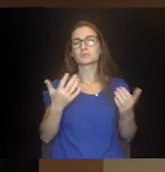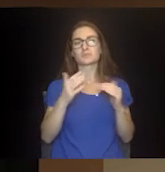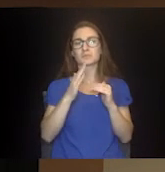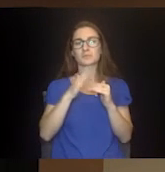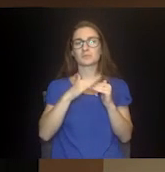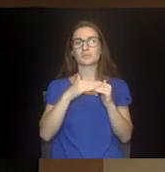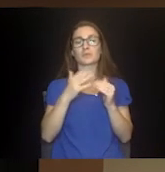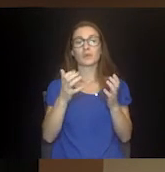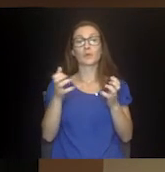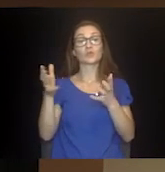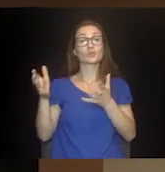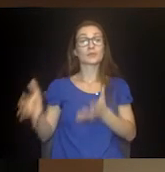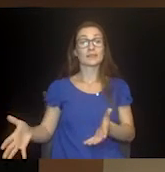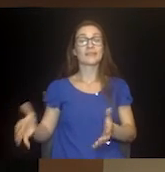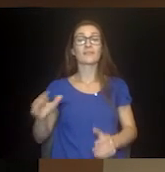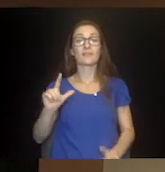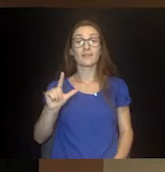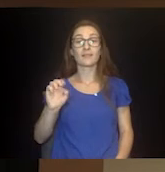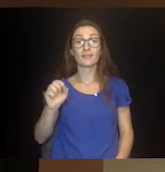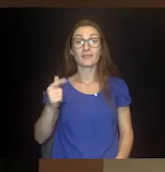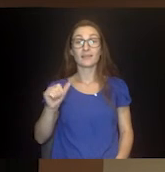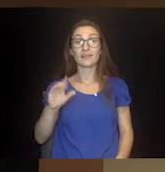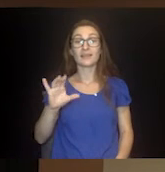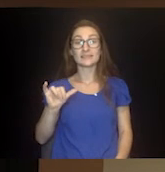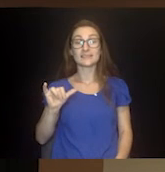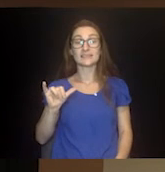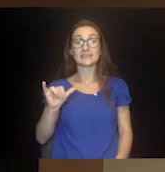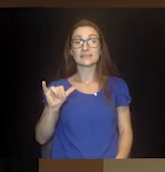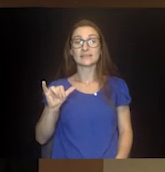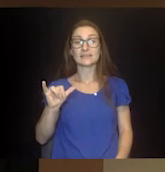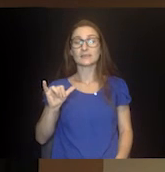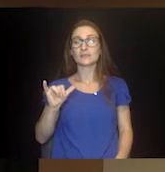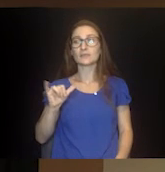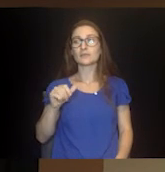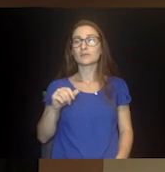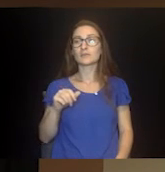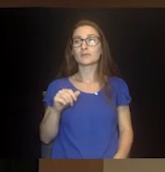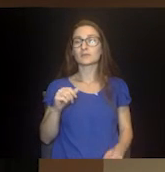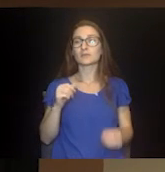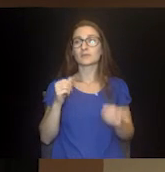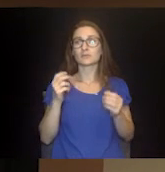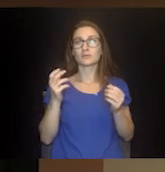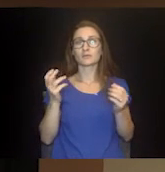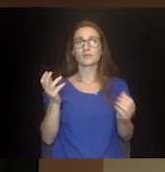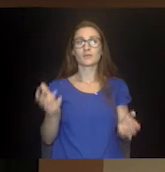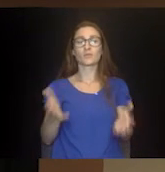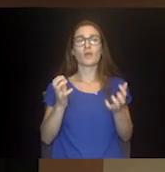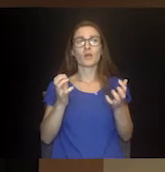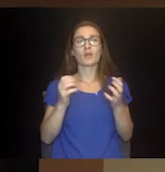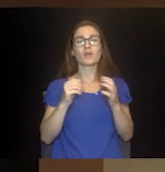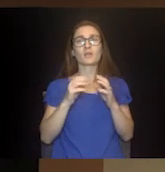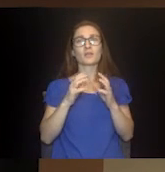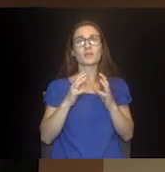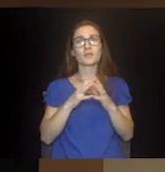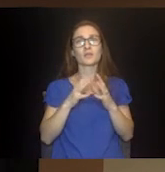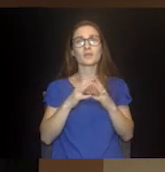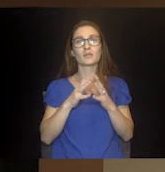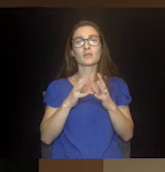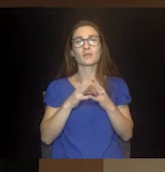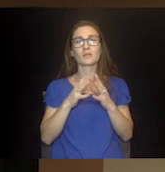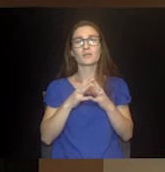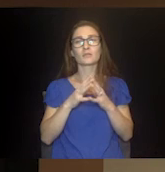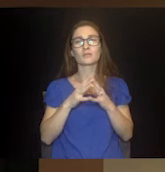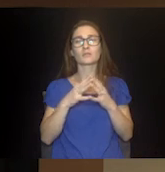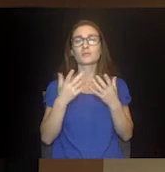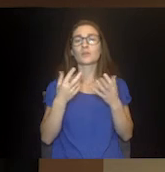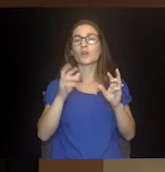just want to make sure that I wanted to leave a legacy that I'm trying to not say fulfill, but I'm trying to leave a legacy that